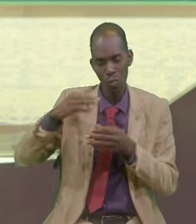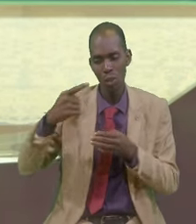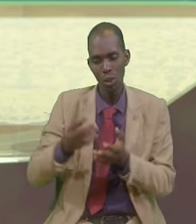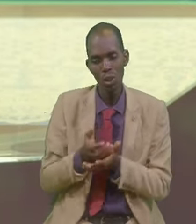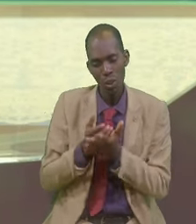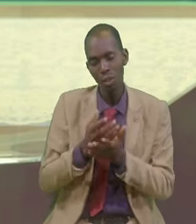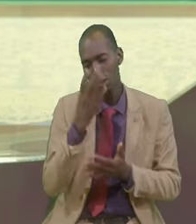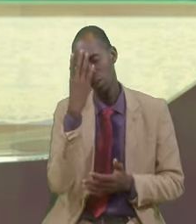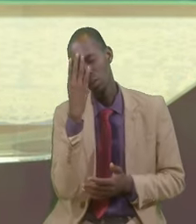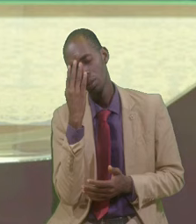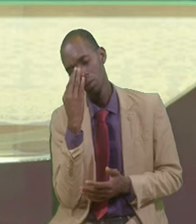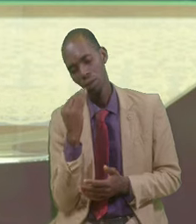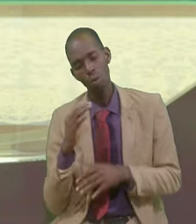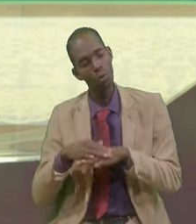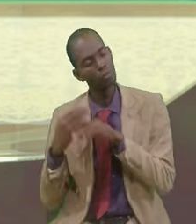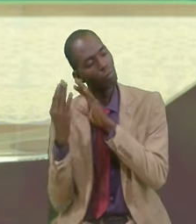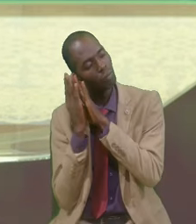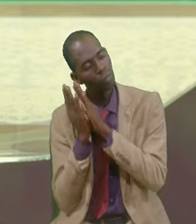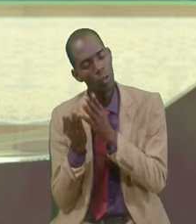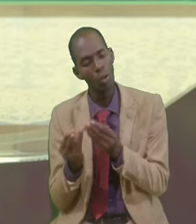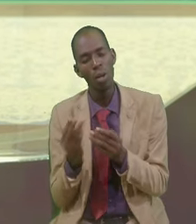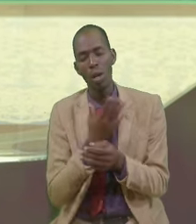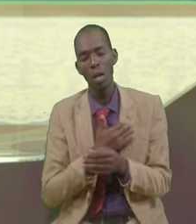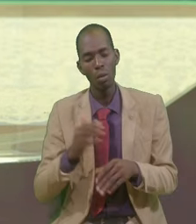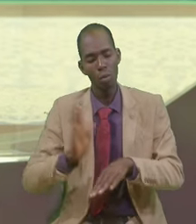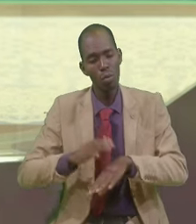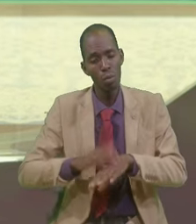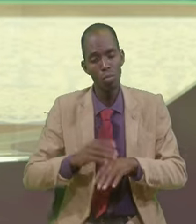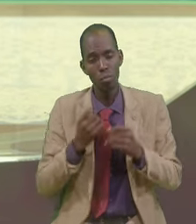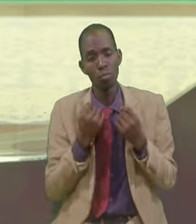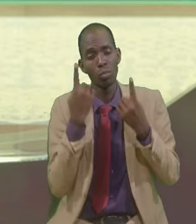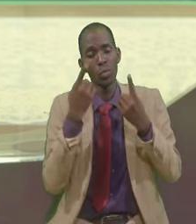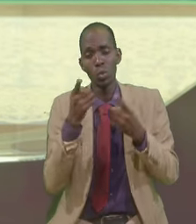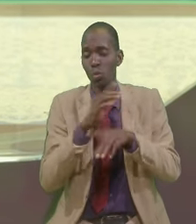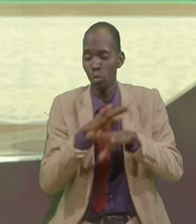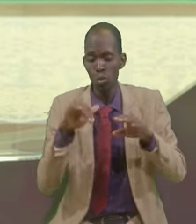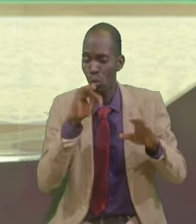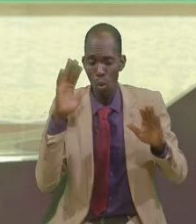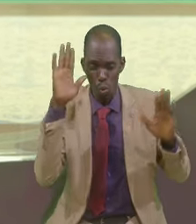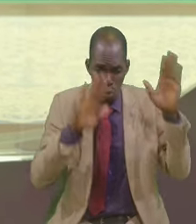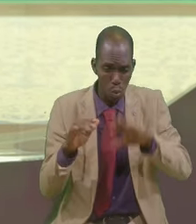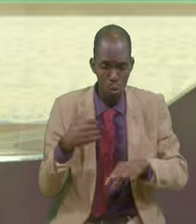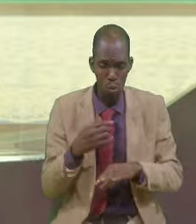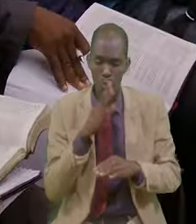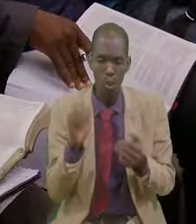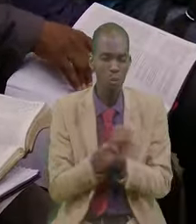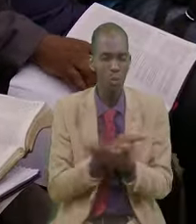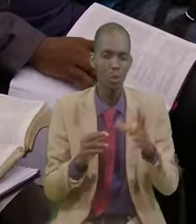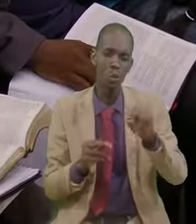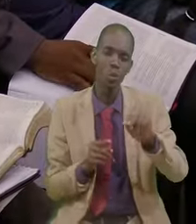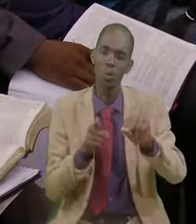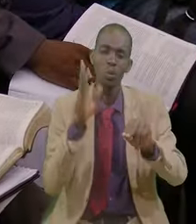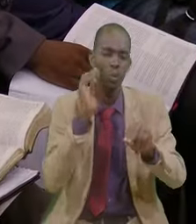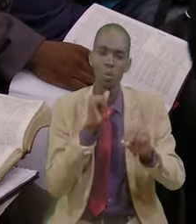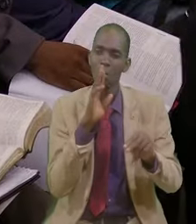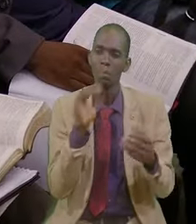him and say unto him, Master, carest thou not that we perish? No, you will not perish. He told